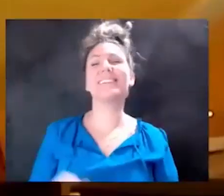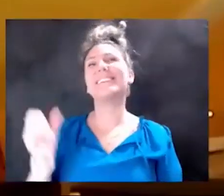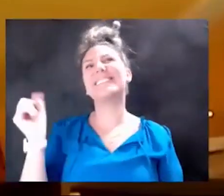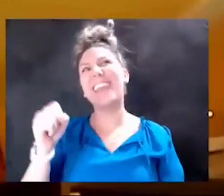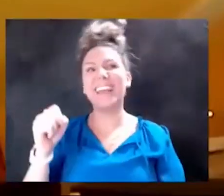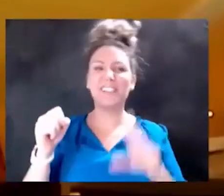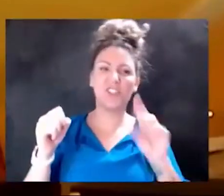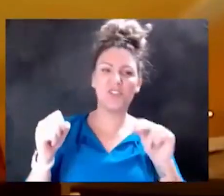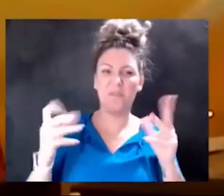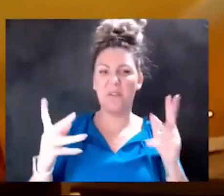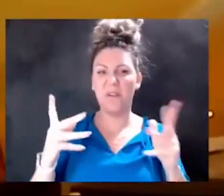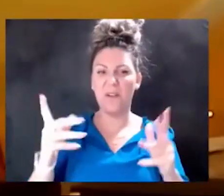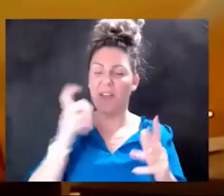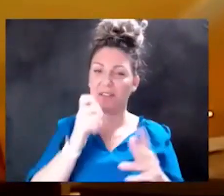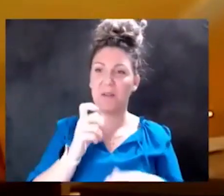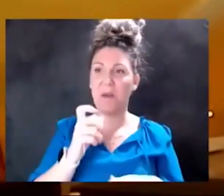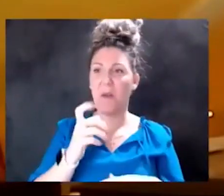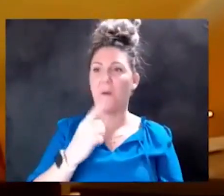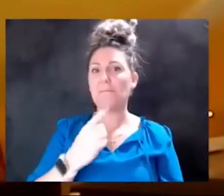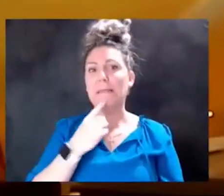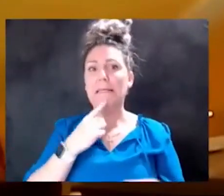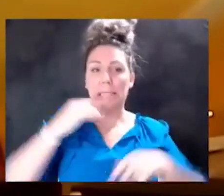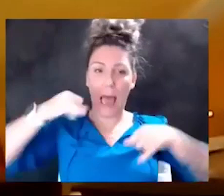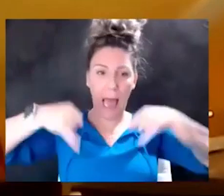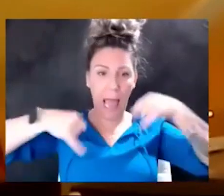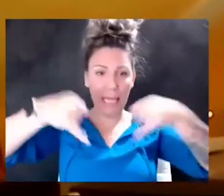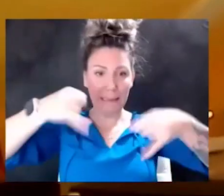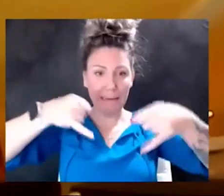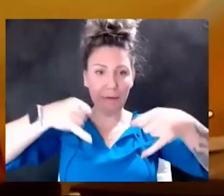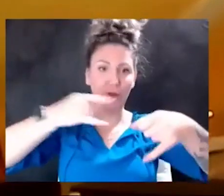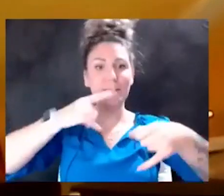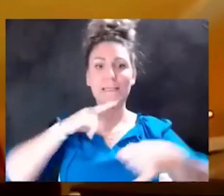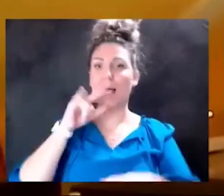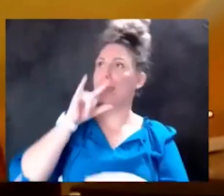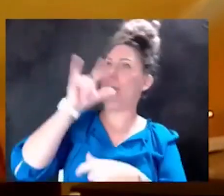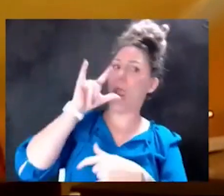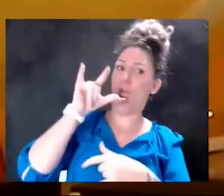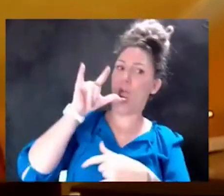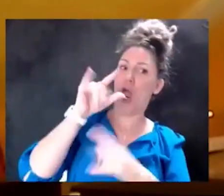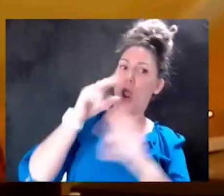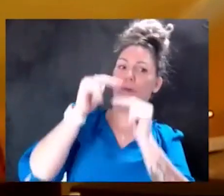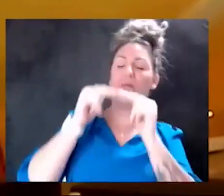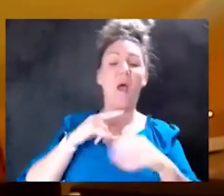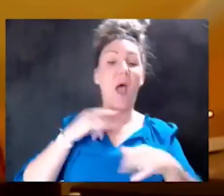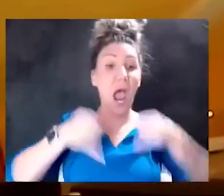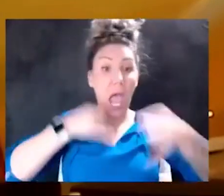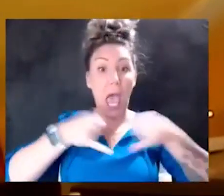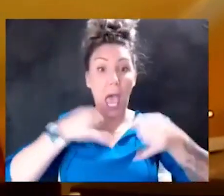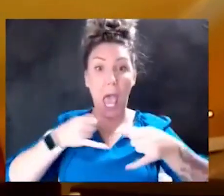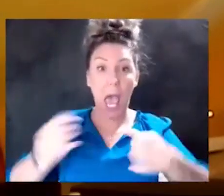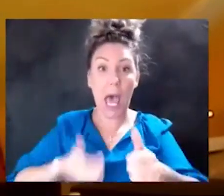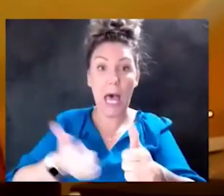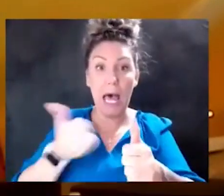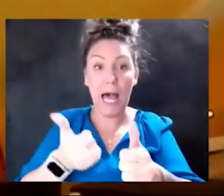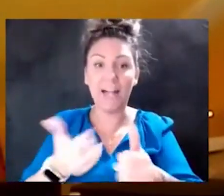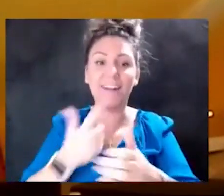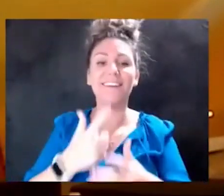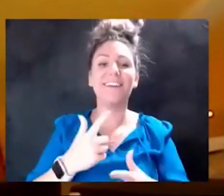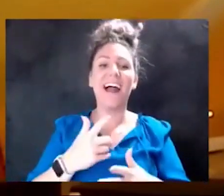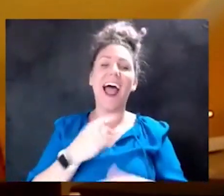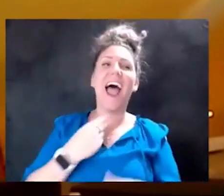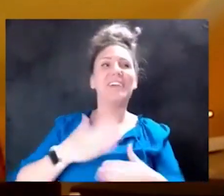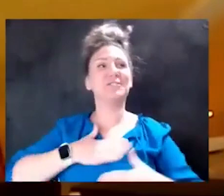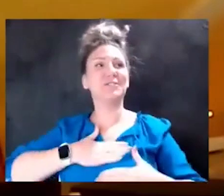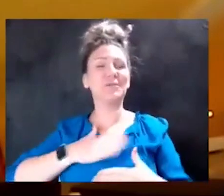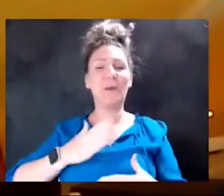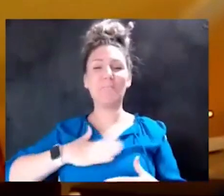I don't miss wearing high heels and running through the airport. That's not fun. I do enjoy, wearing my slippers while I'm giving my workshops. It's